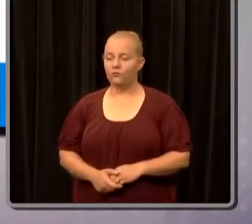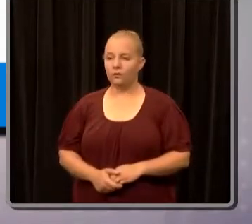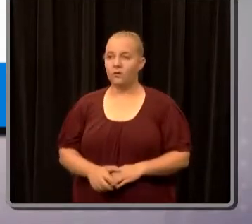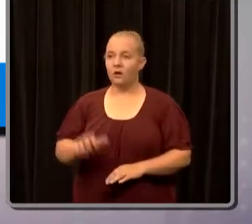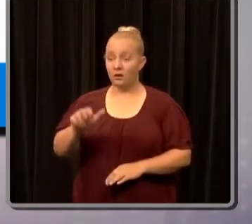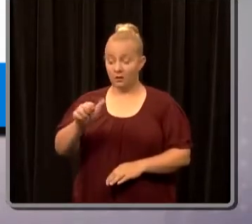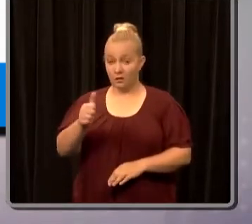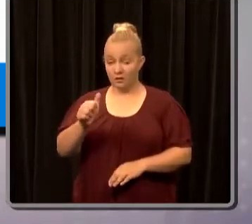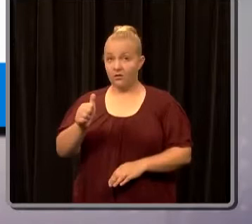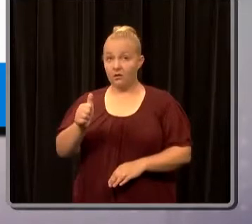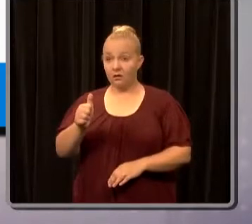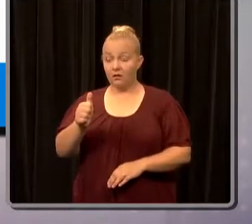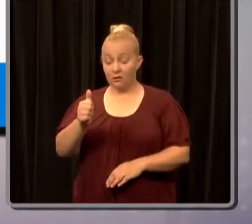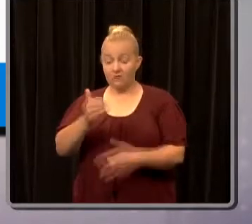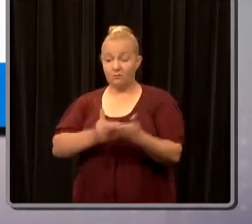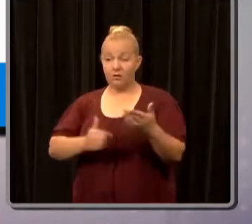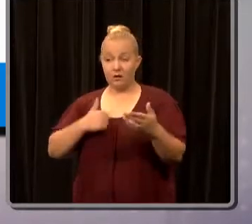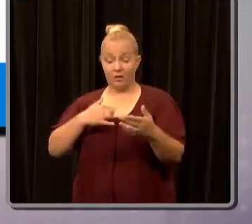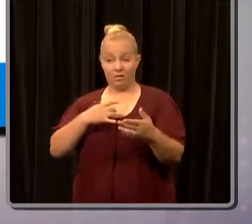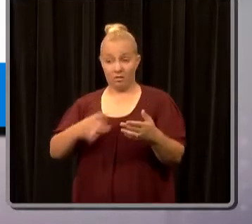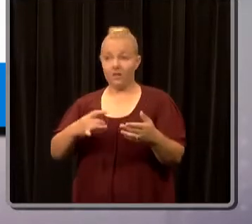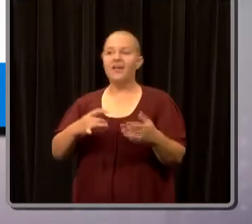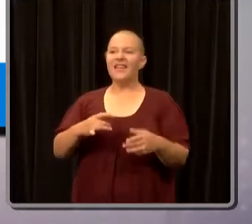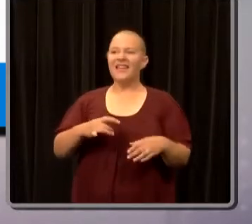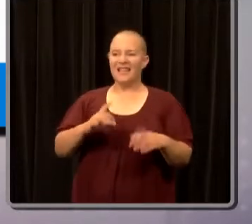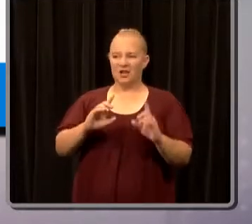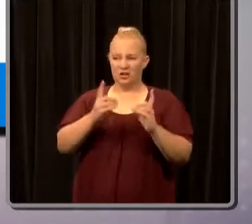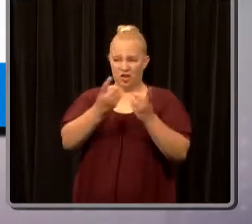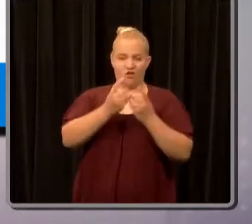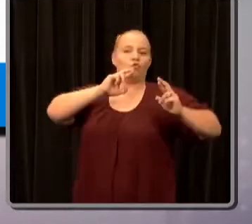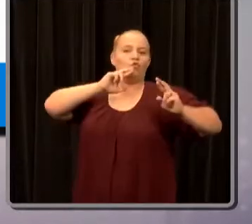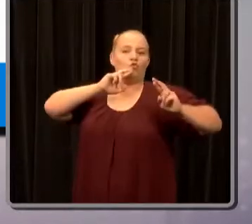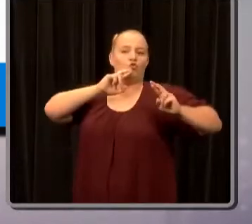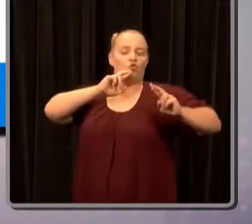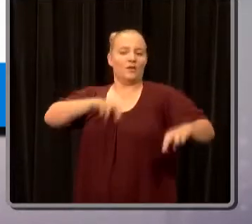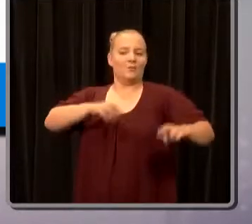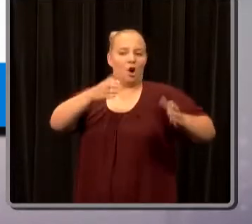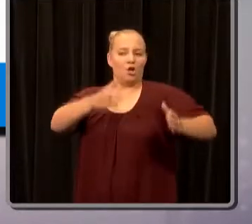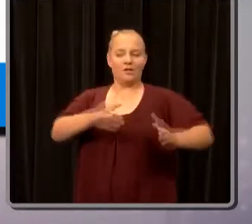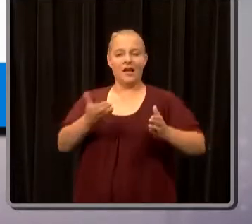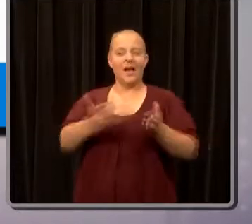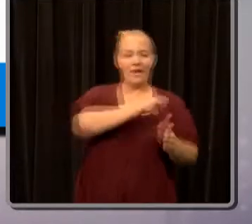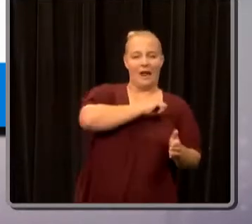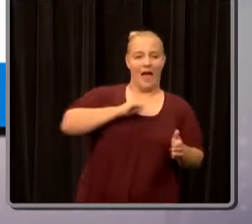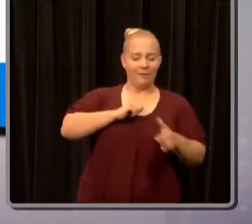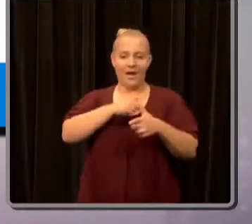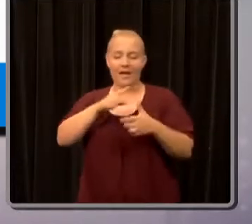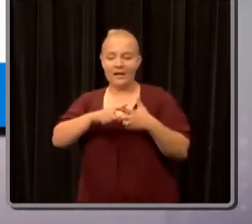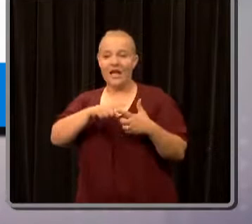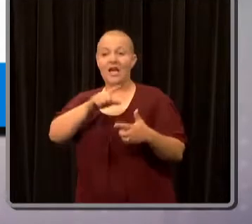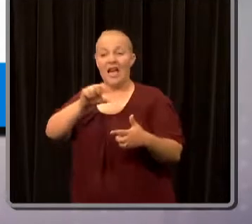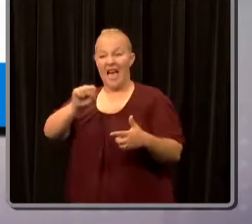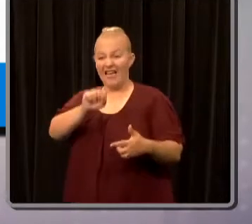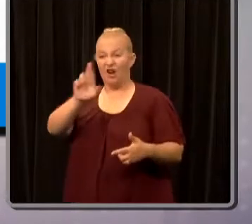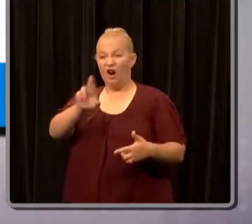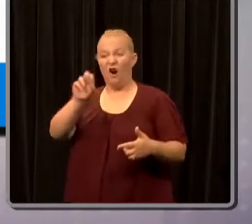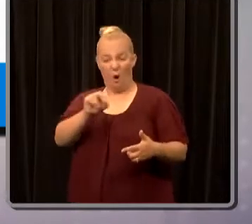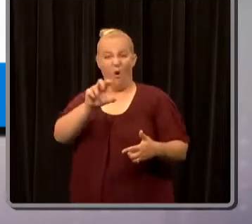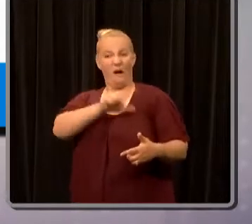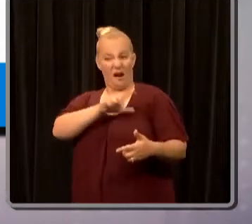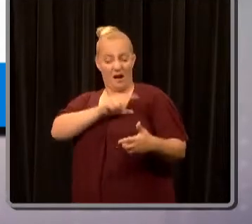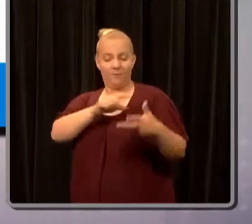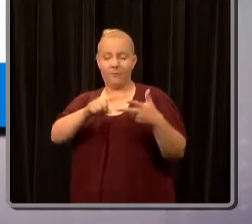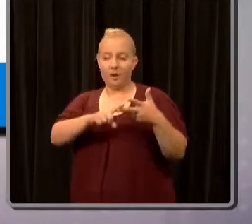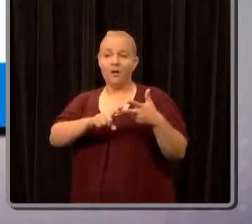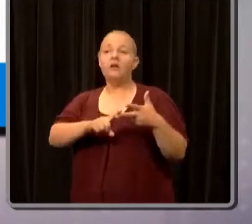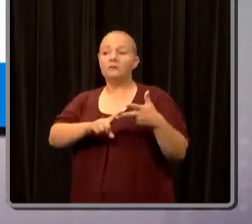The other piece I really like about it is our campus responders. So again, our admin team, our SROs, district administrators will have the app on their phone. And